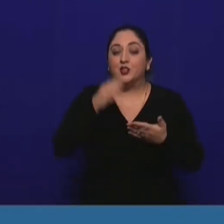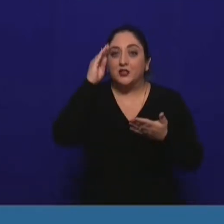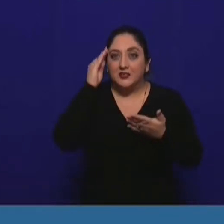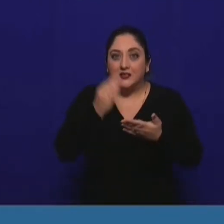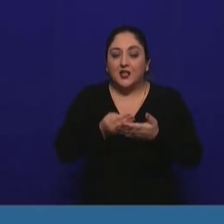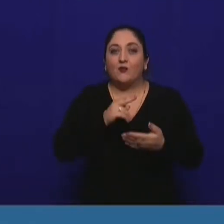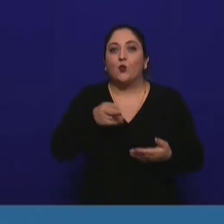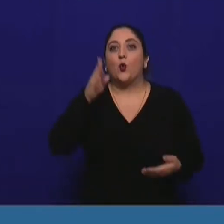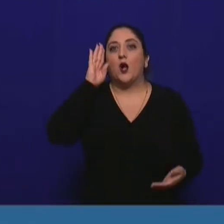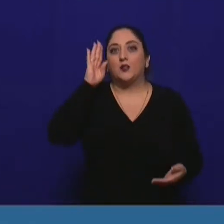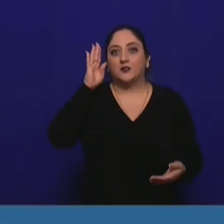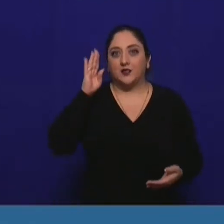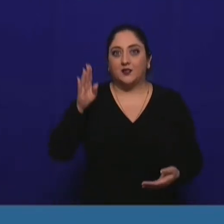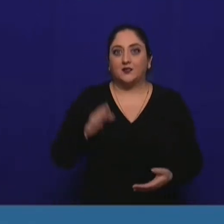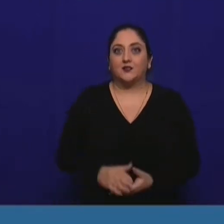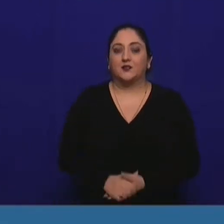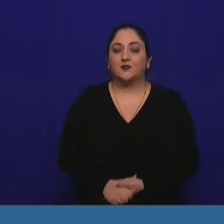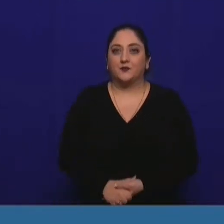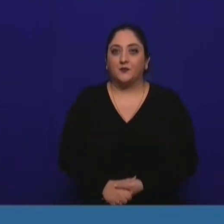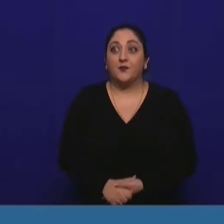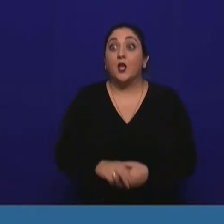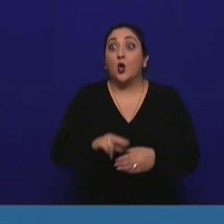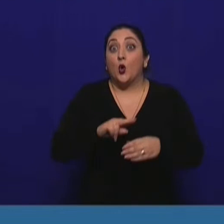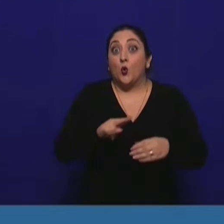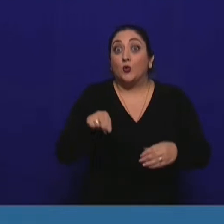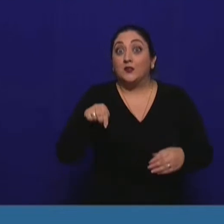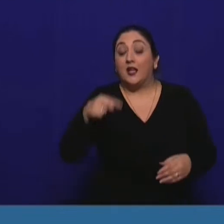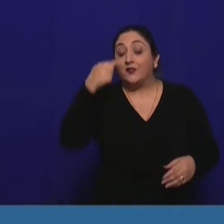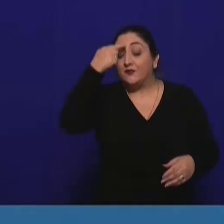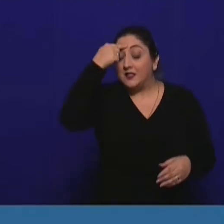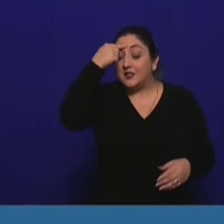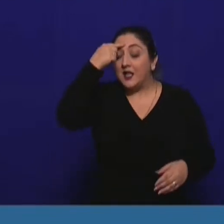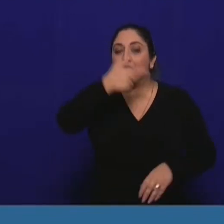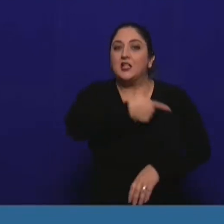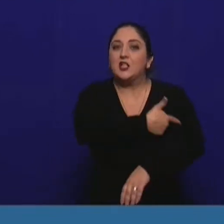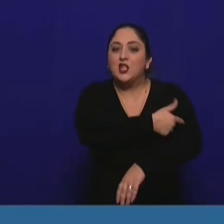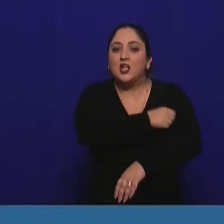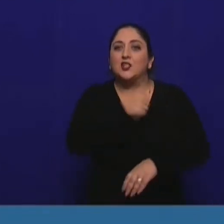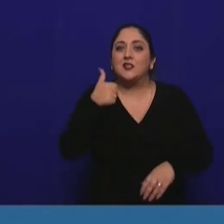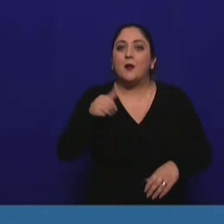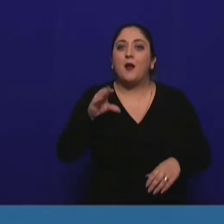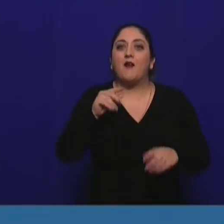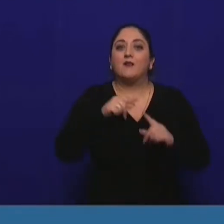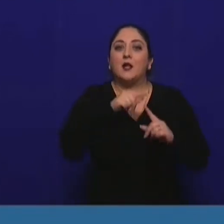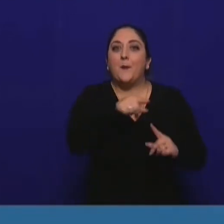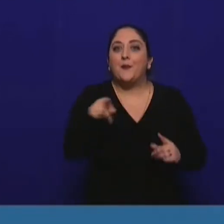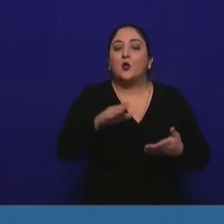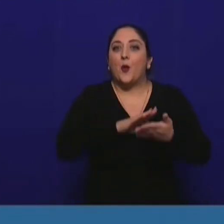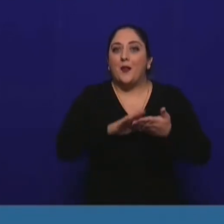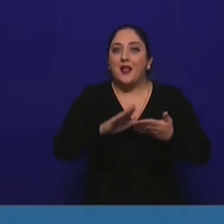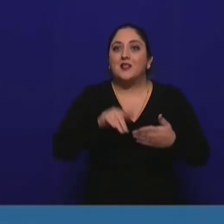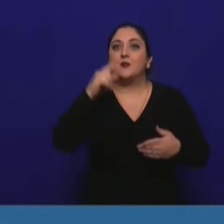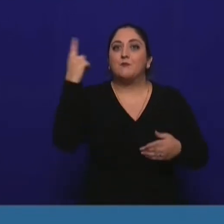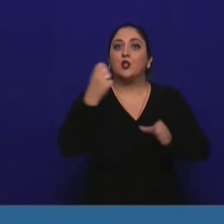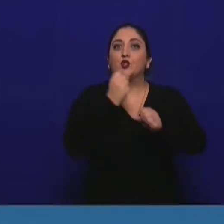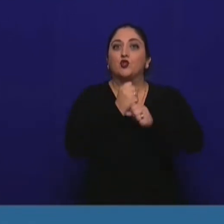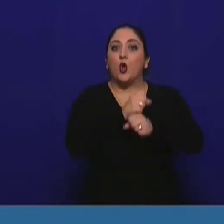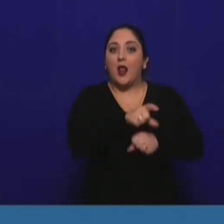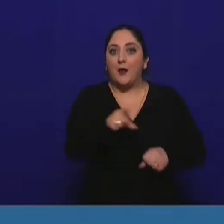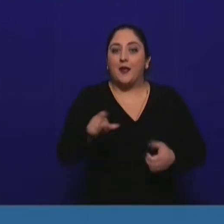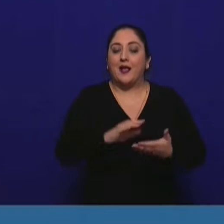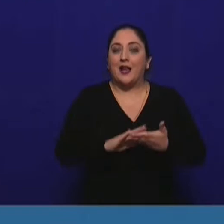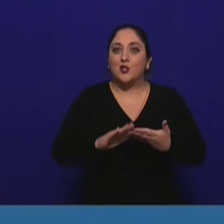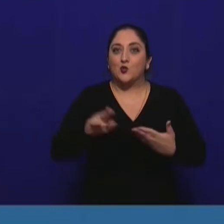anka il-fatt li bħalissa tlaqmu ħafna minn dawn l-anzjani residenti kif ukoll l-istaff dawn id-djar.